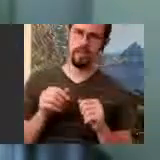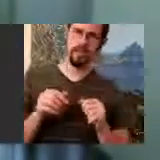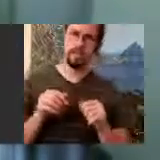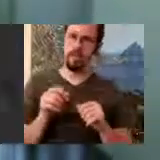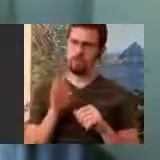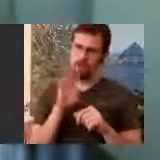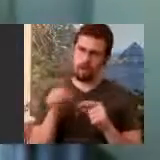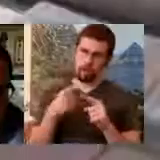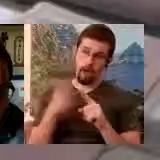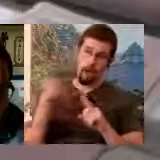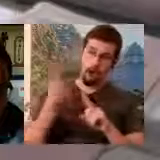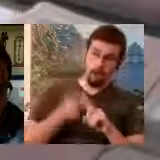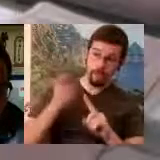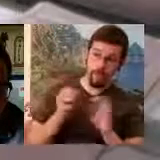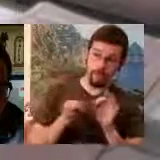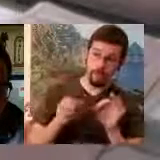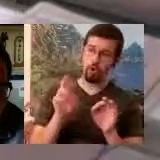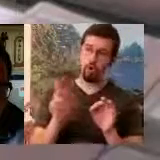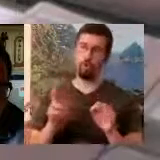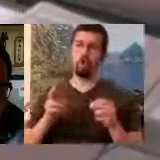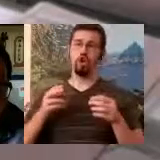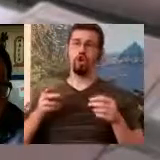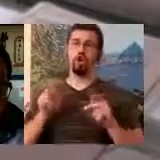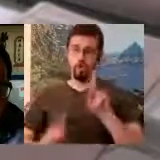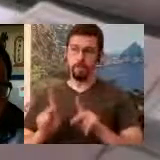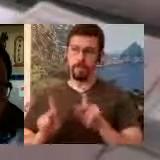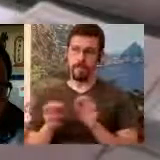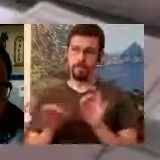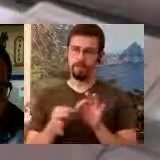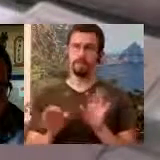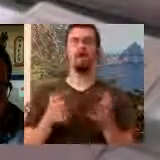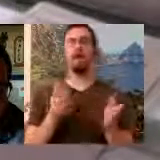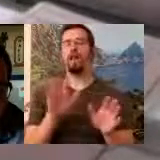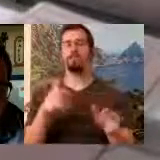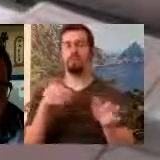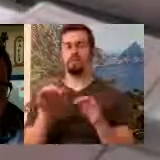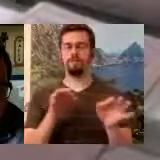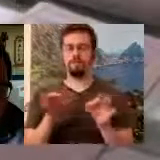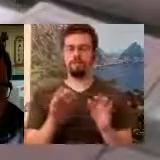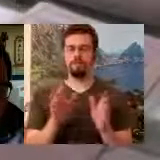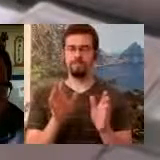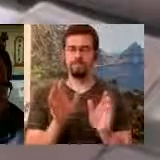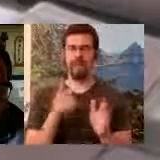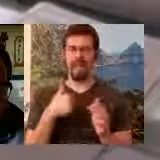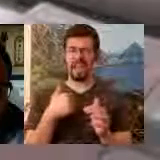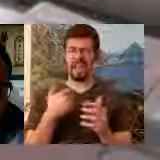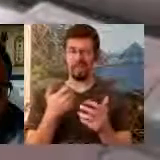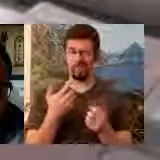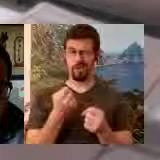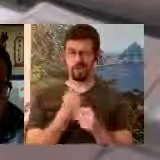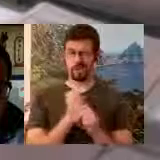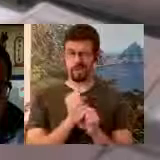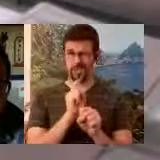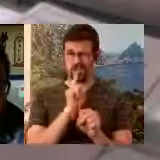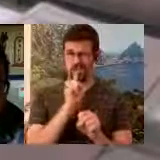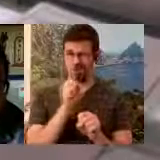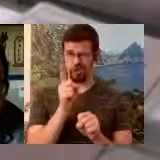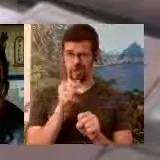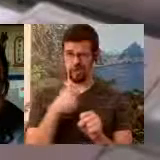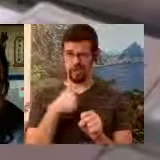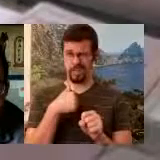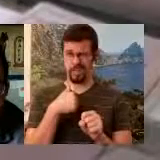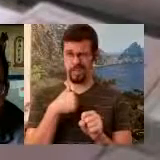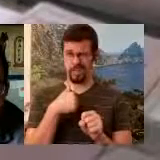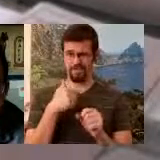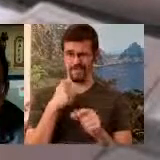assisted? Well, let me explain that I feel a slightly bit embarrassed. I want to make sure that I get the proper name. It was a long name with 5